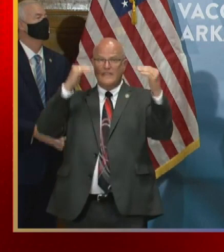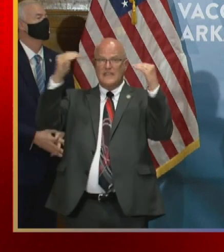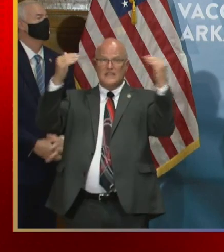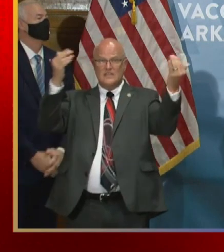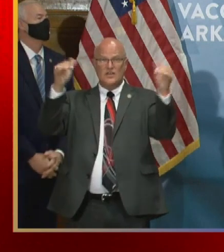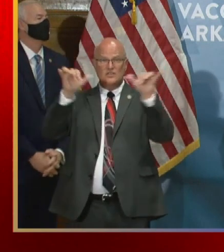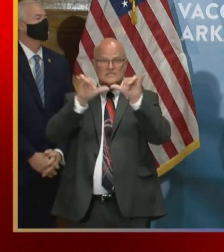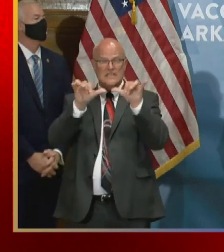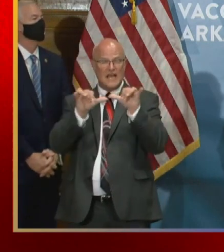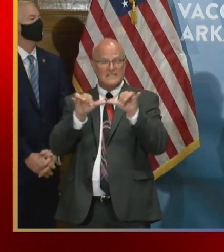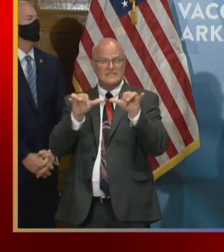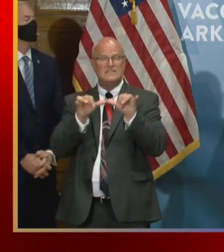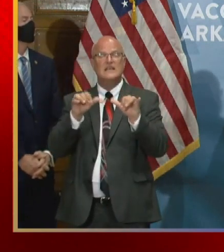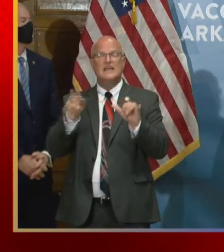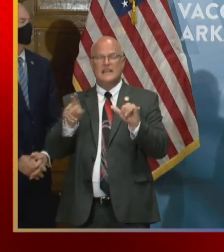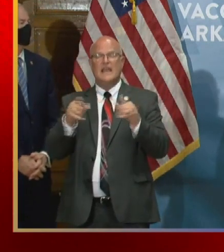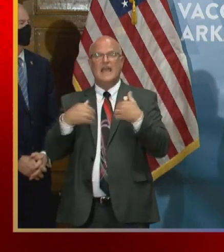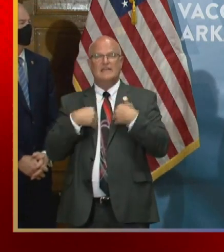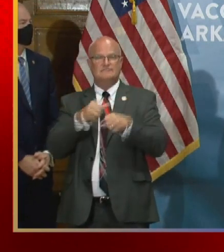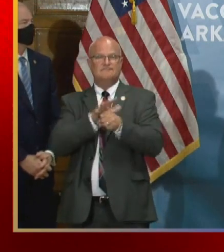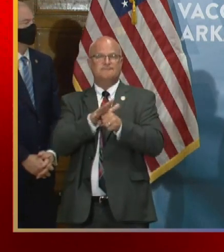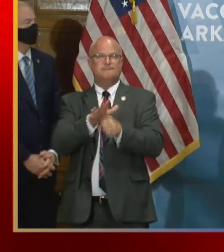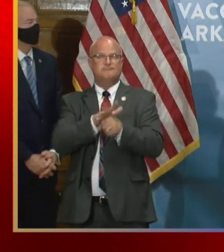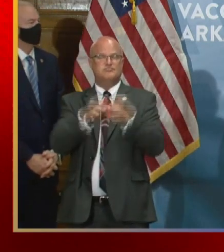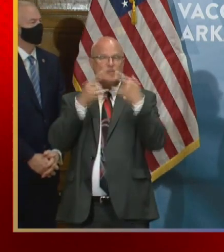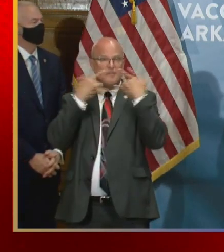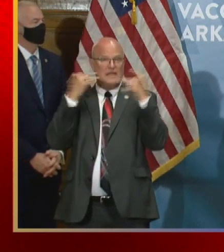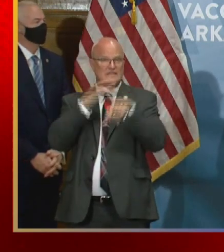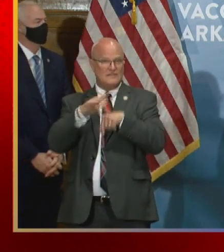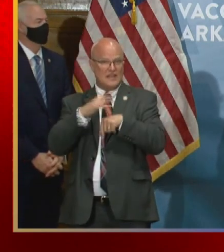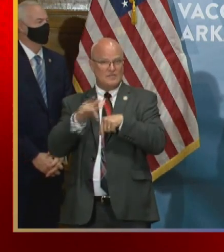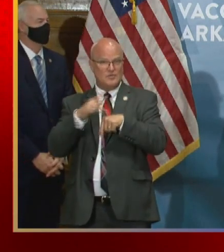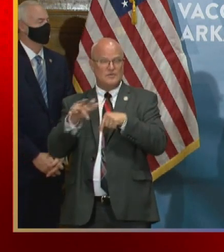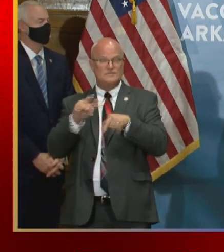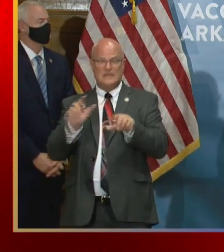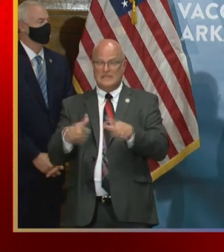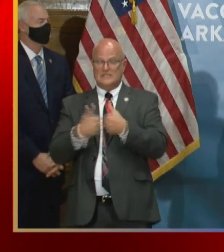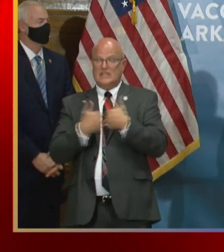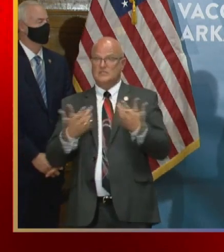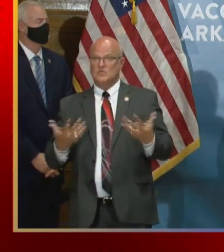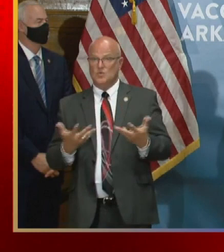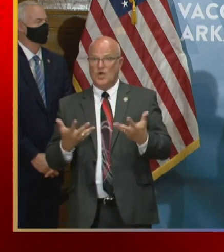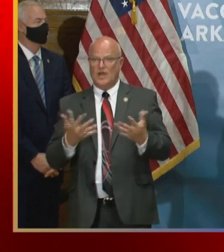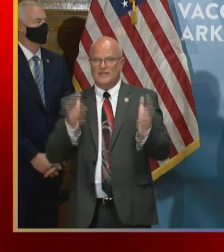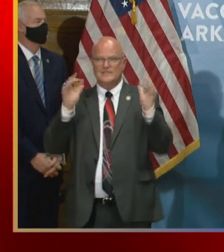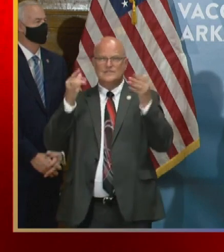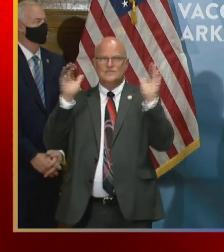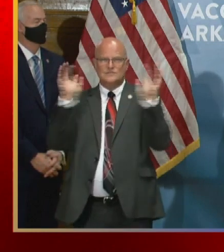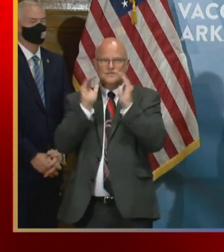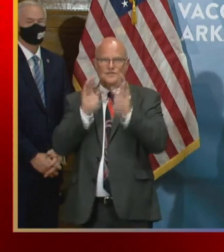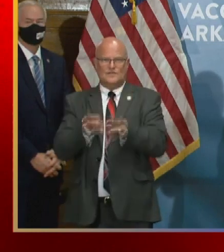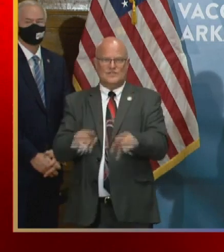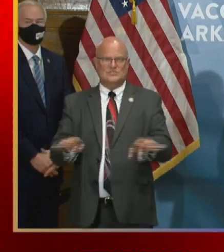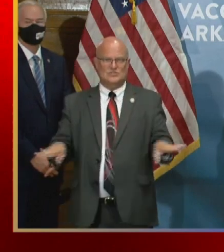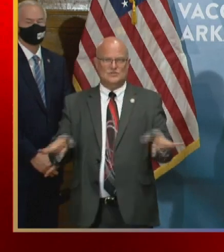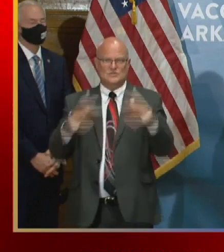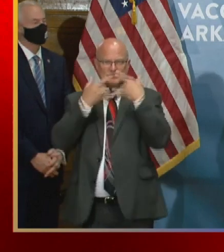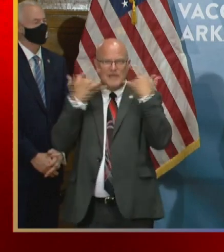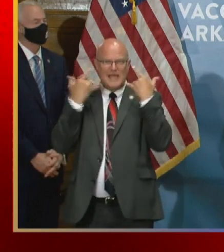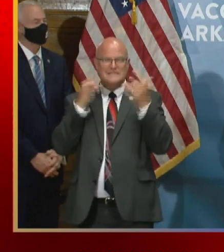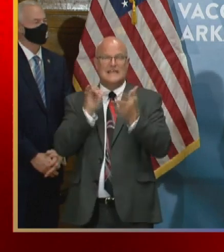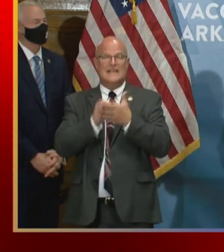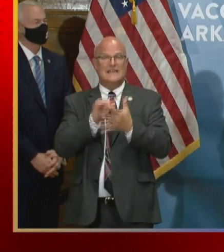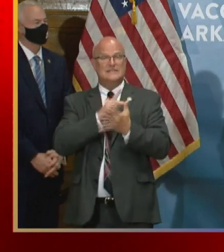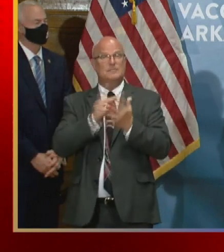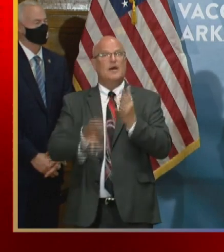they have substantial quantities of masks available. The challenge is for the smaller sizes for the younger children, and since that's